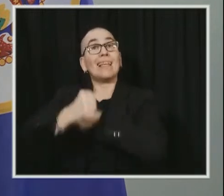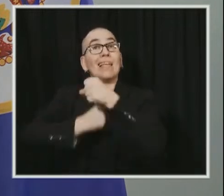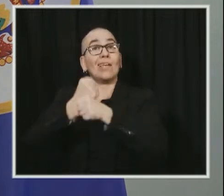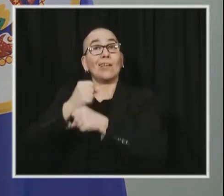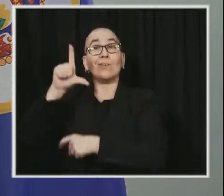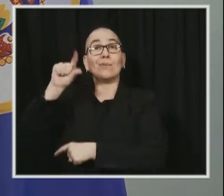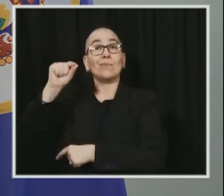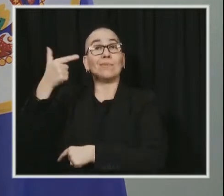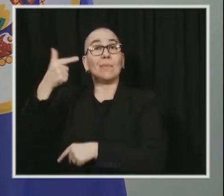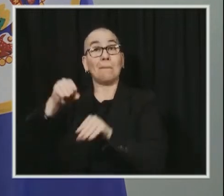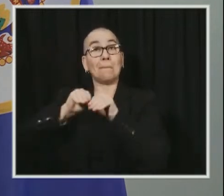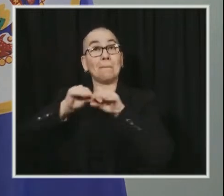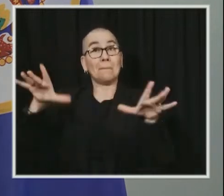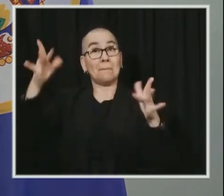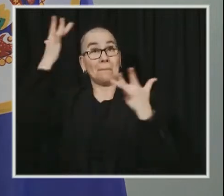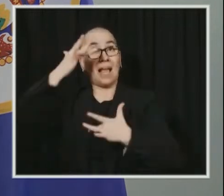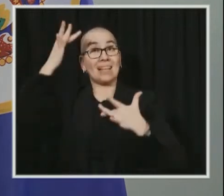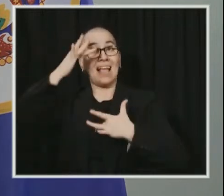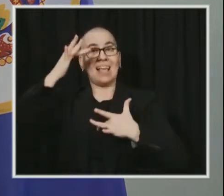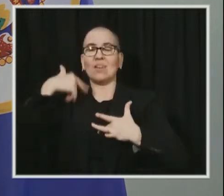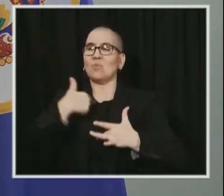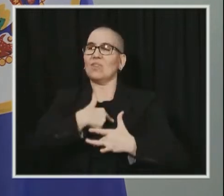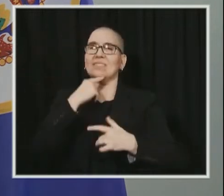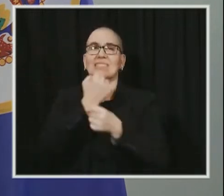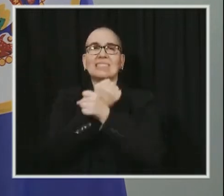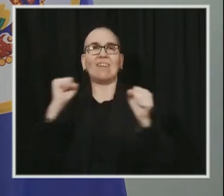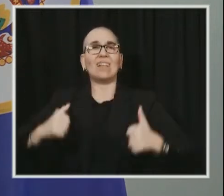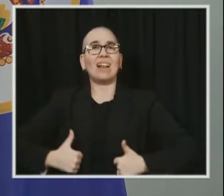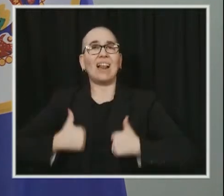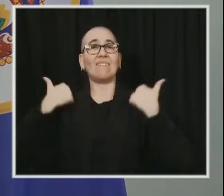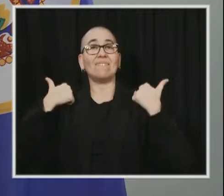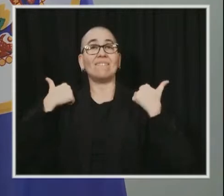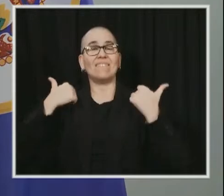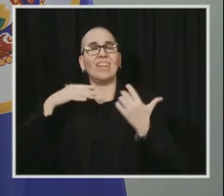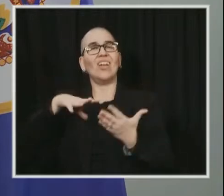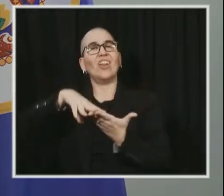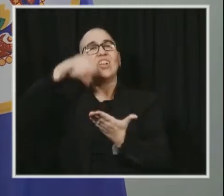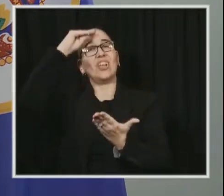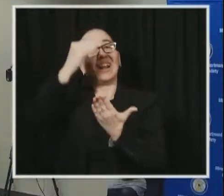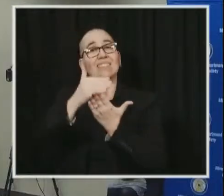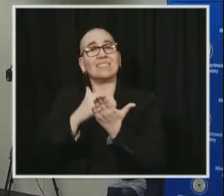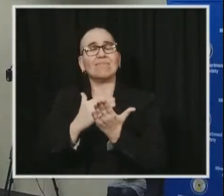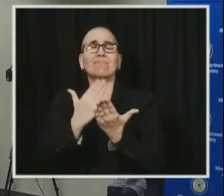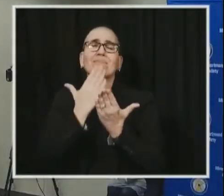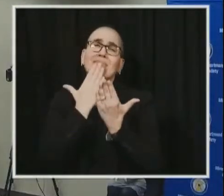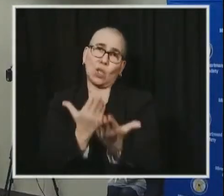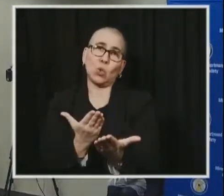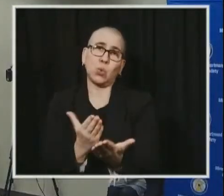how we whipped this, saved lives, and lessons learned from it. So thank you, Minnesota. We'll be back soon.